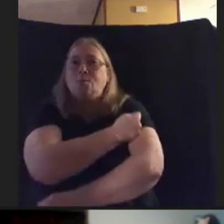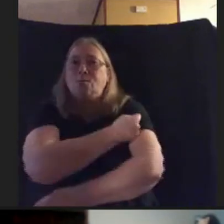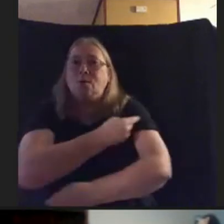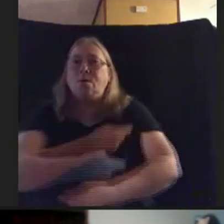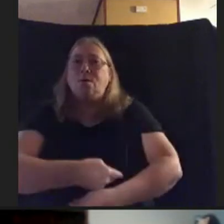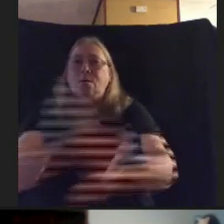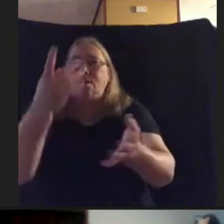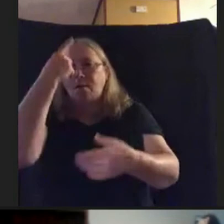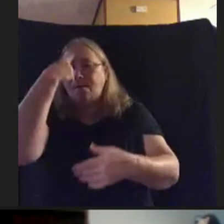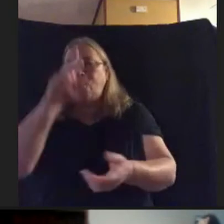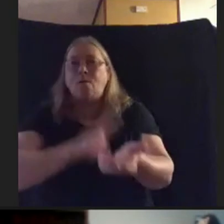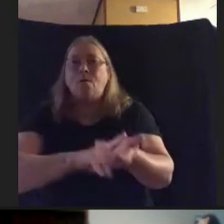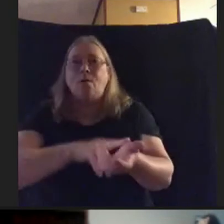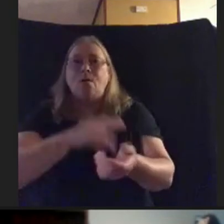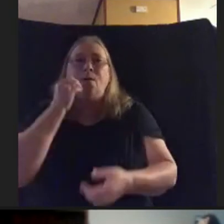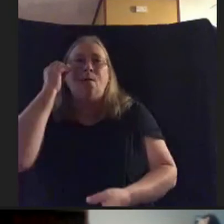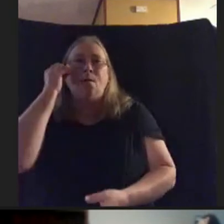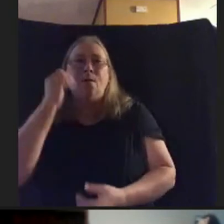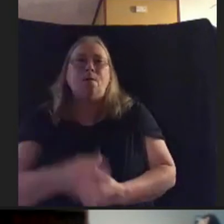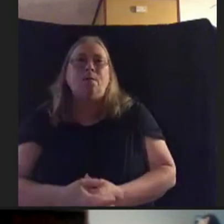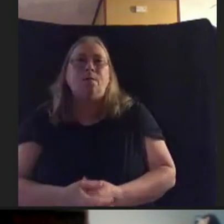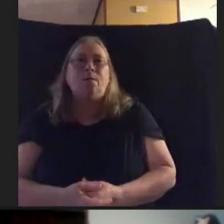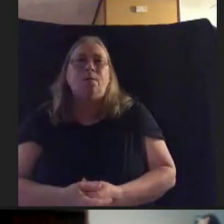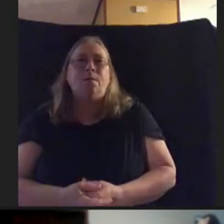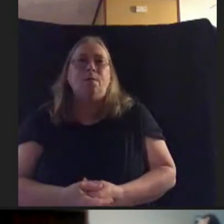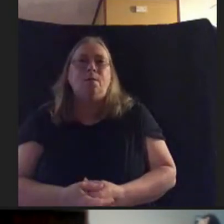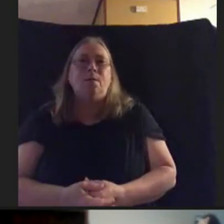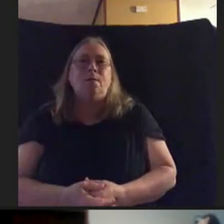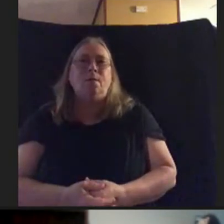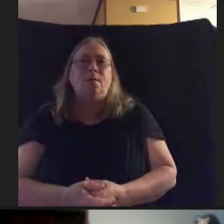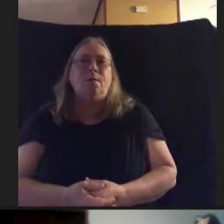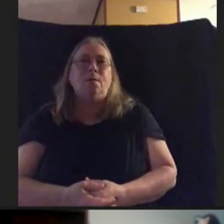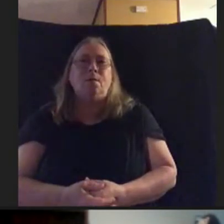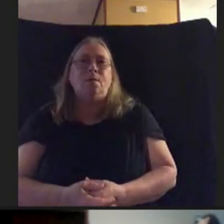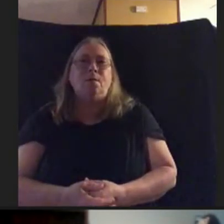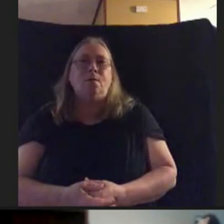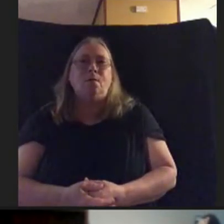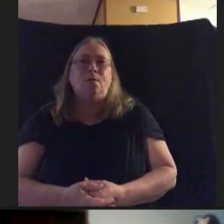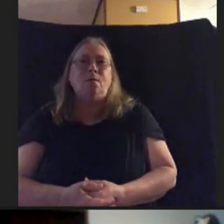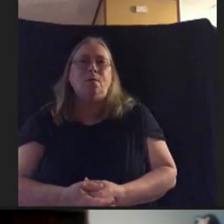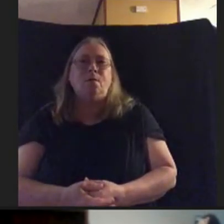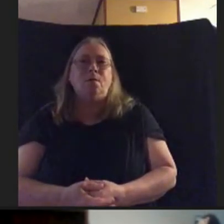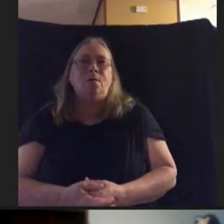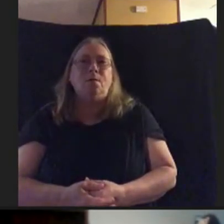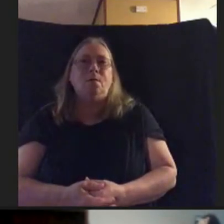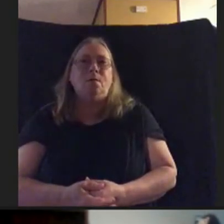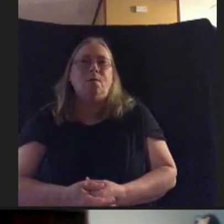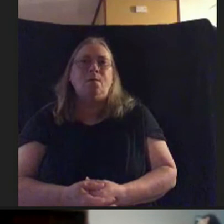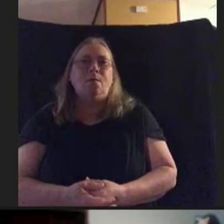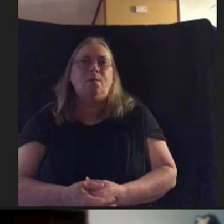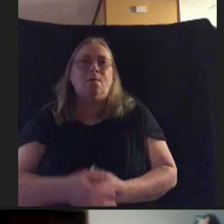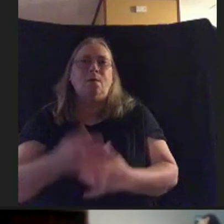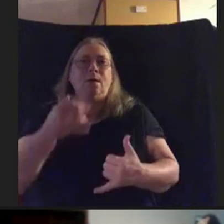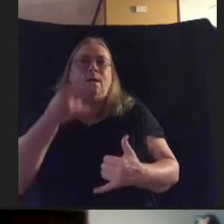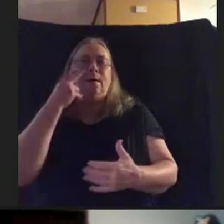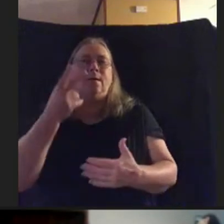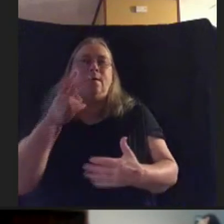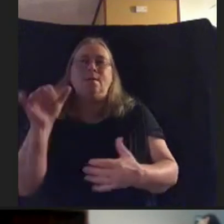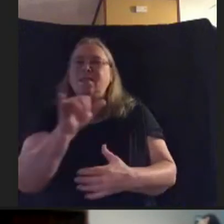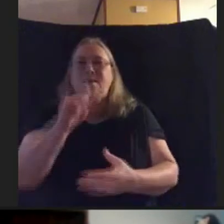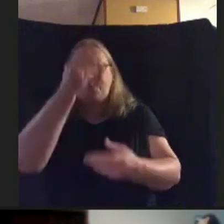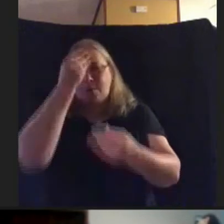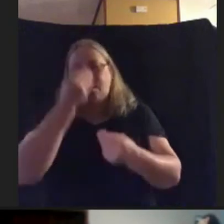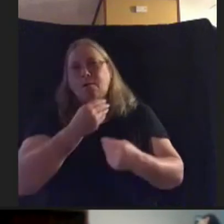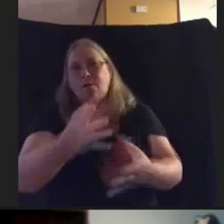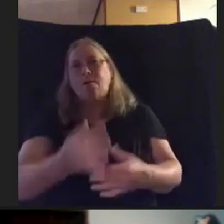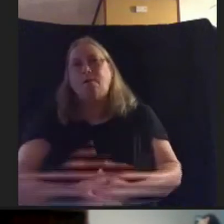Now, it may well be that there's a reporting delay, but that, we received the same information, so remains to be